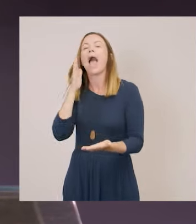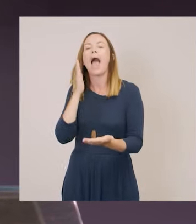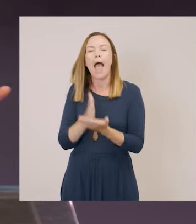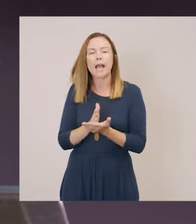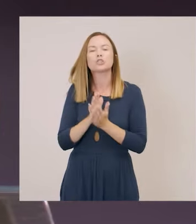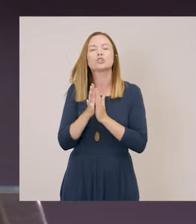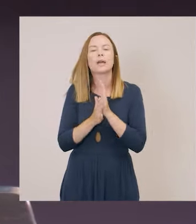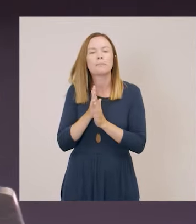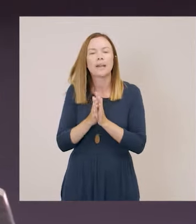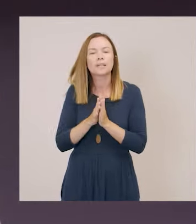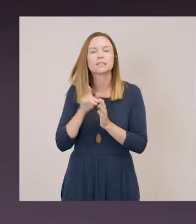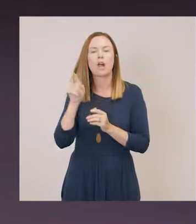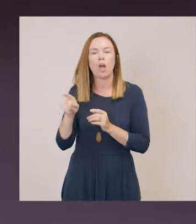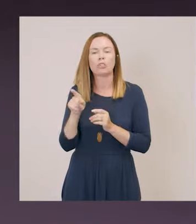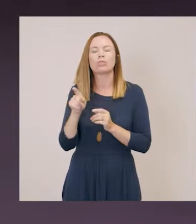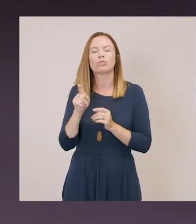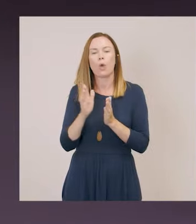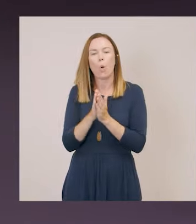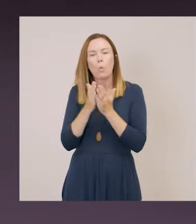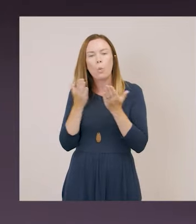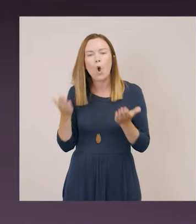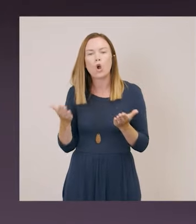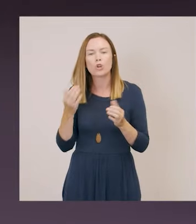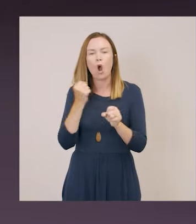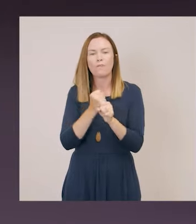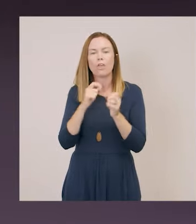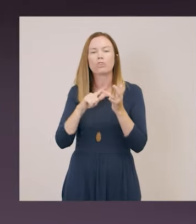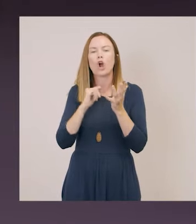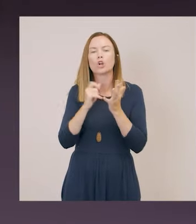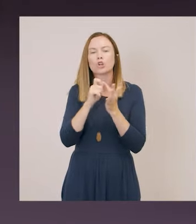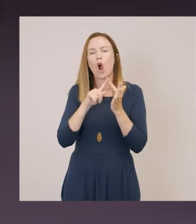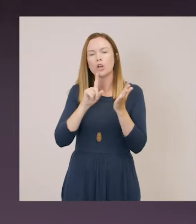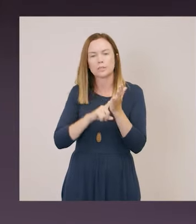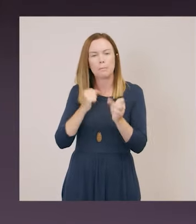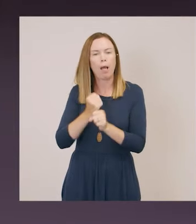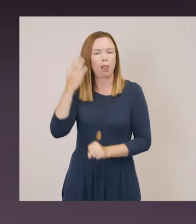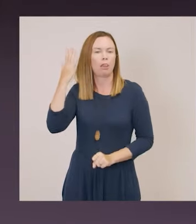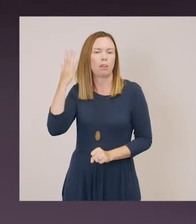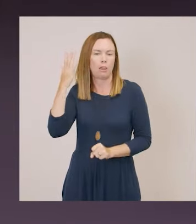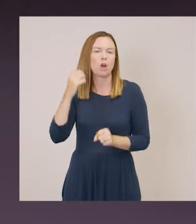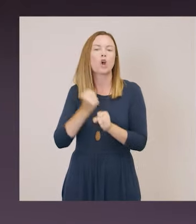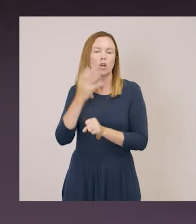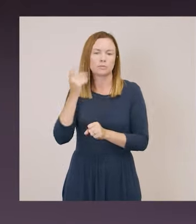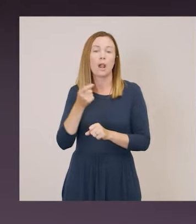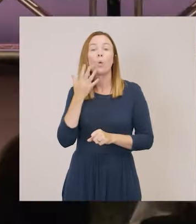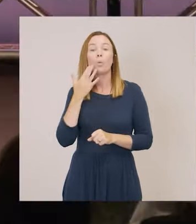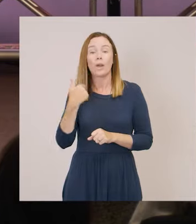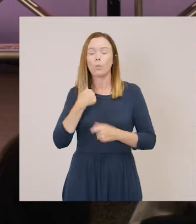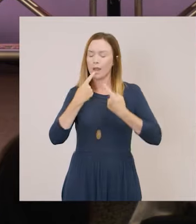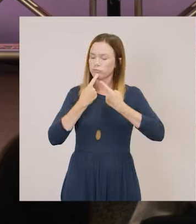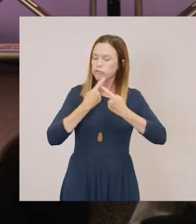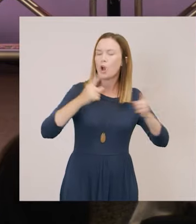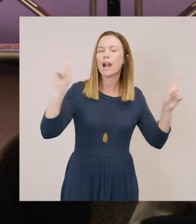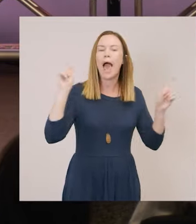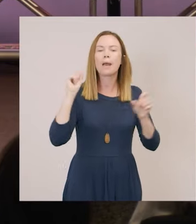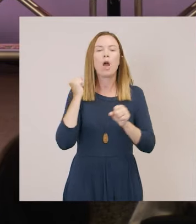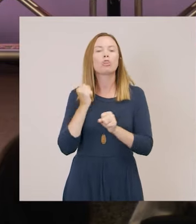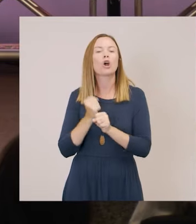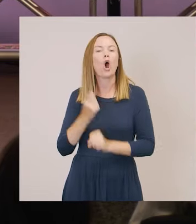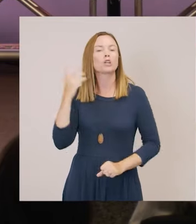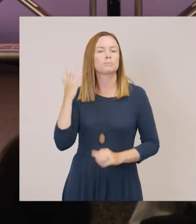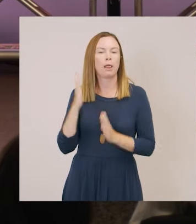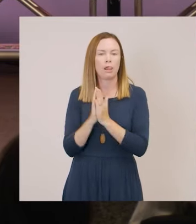actually means it's the word of the gospel that is our sword. It's our fighting sword. Whenever we proclaim the gospel,